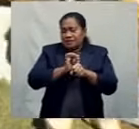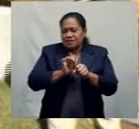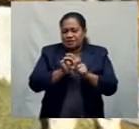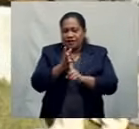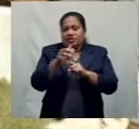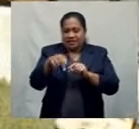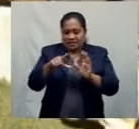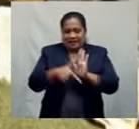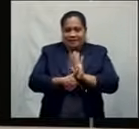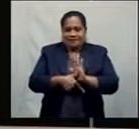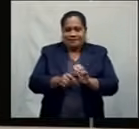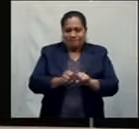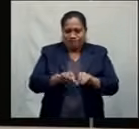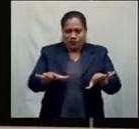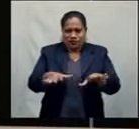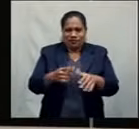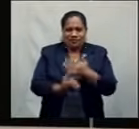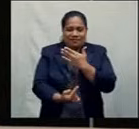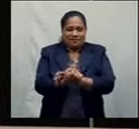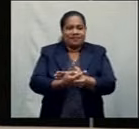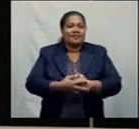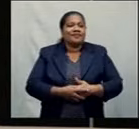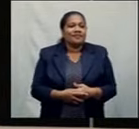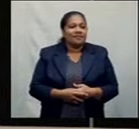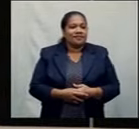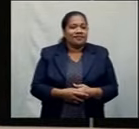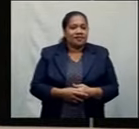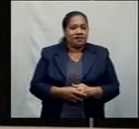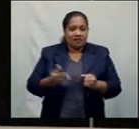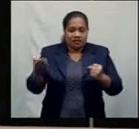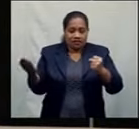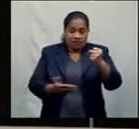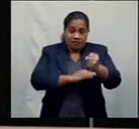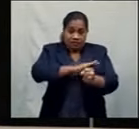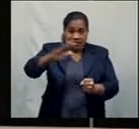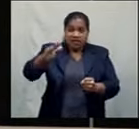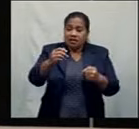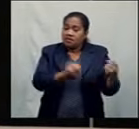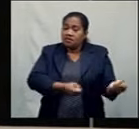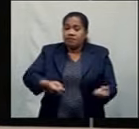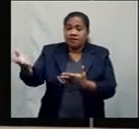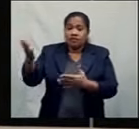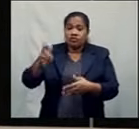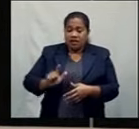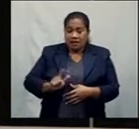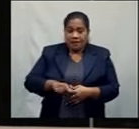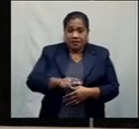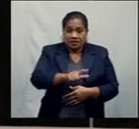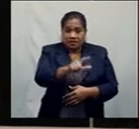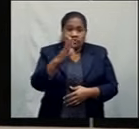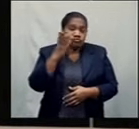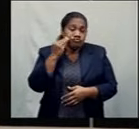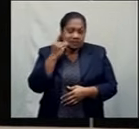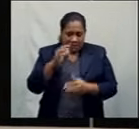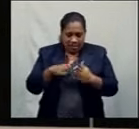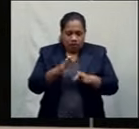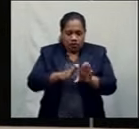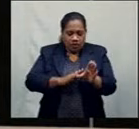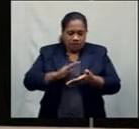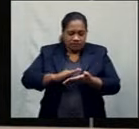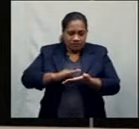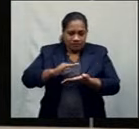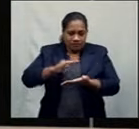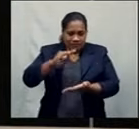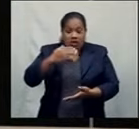Turangayu, FBC News. Cane supply to the Lombasa sugar mill is slowly increasing. Eleanor Turangayu reports